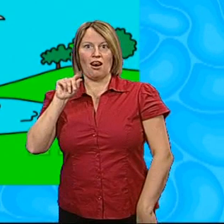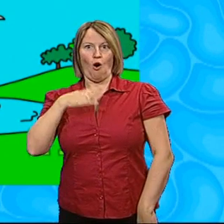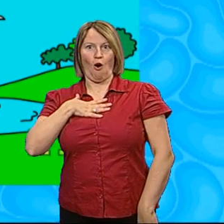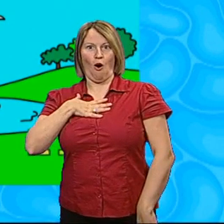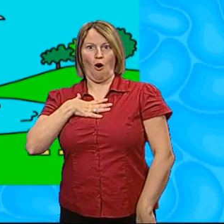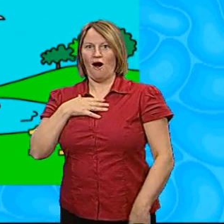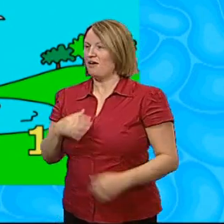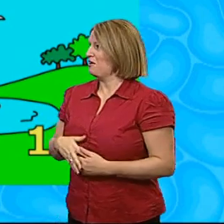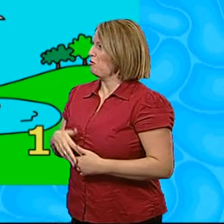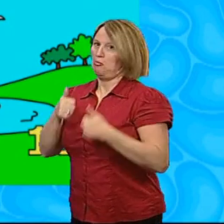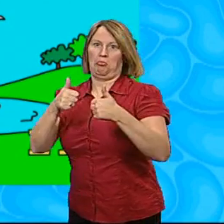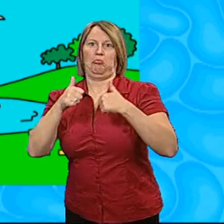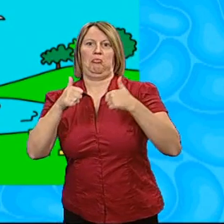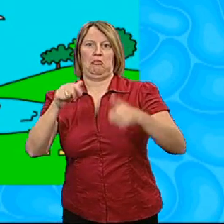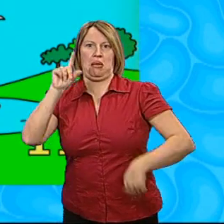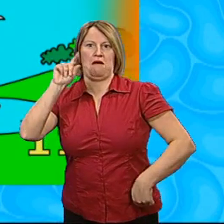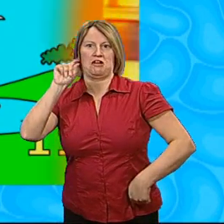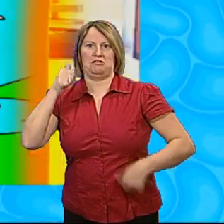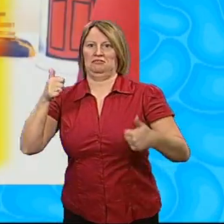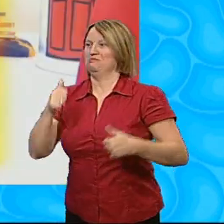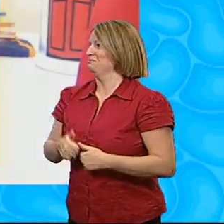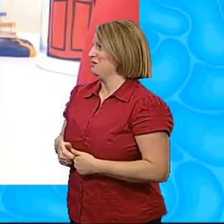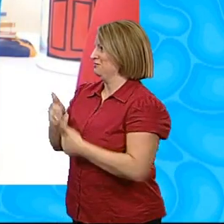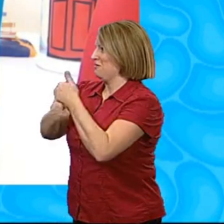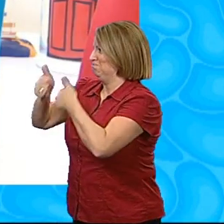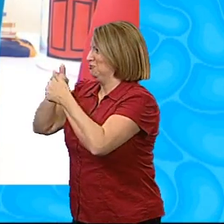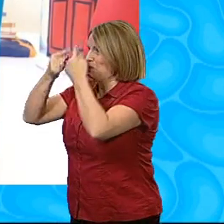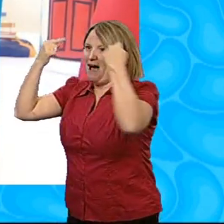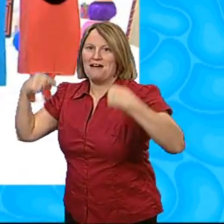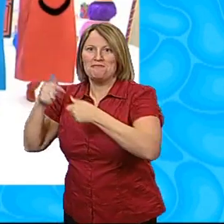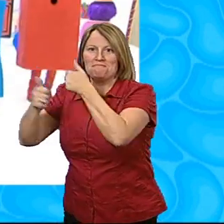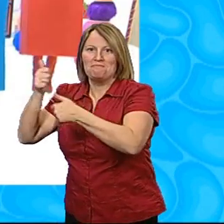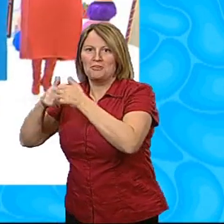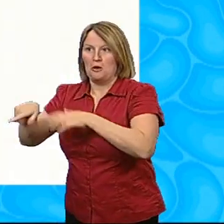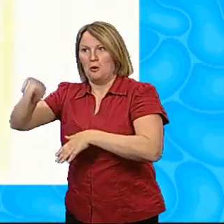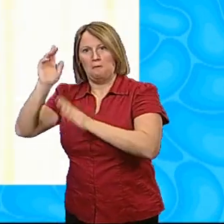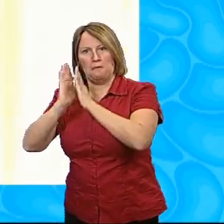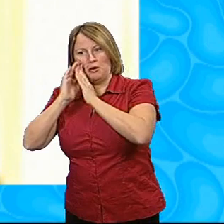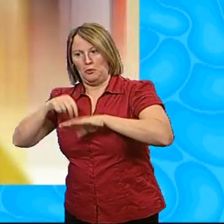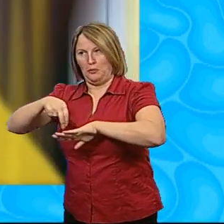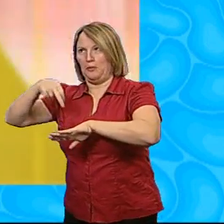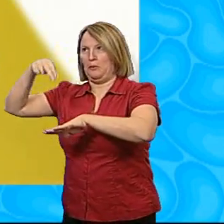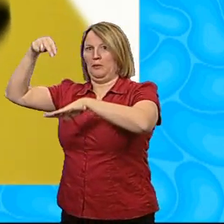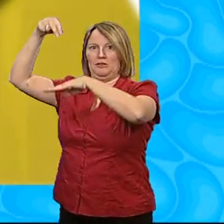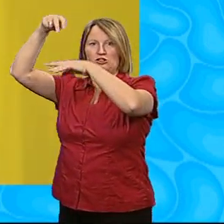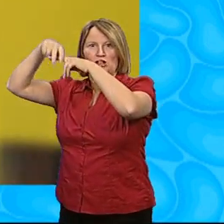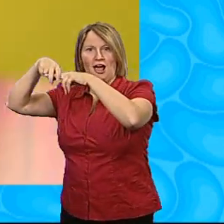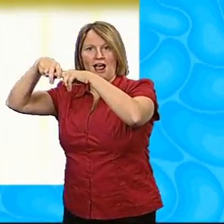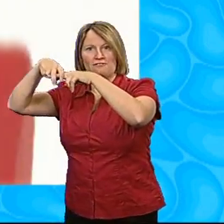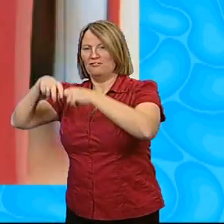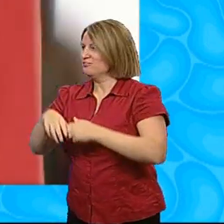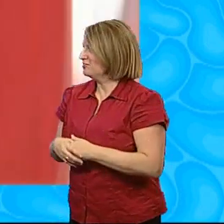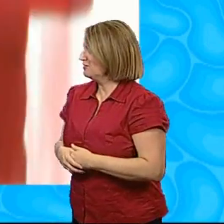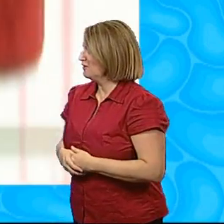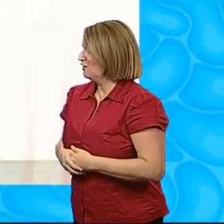11. There's 11 squares. Well done, Square. It's time to go back on the